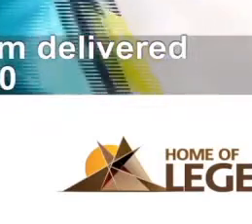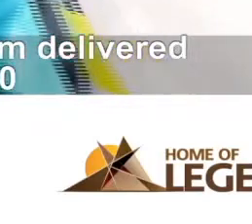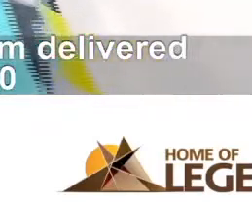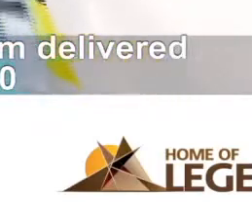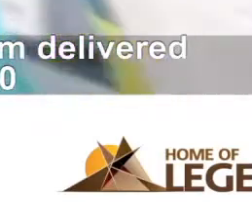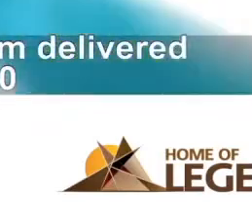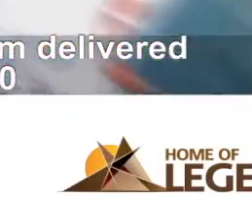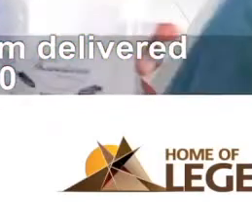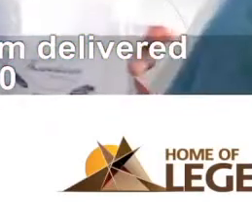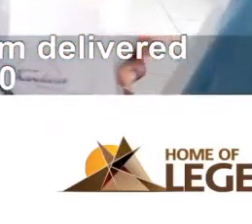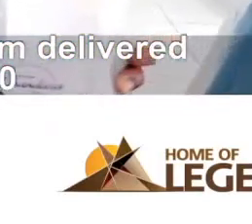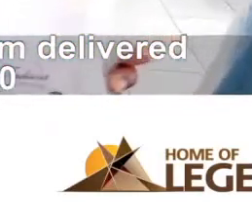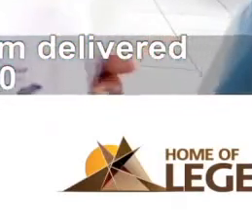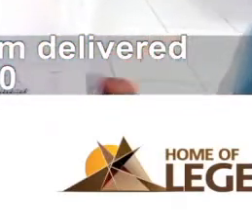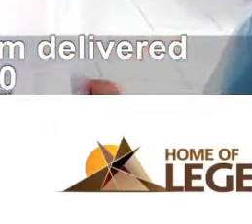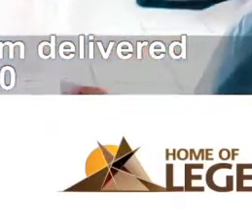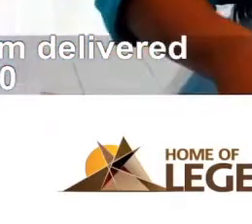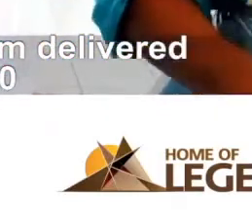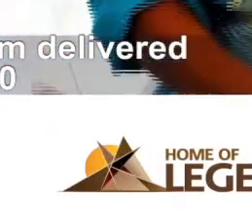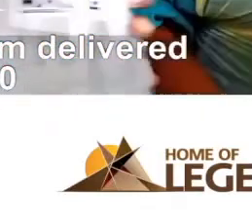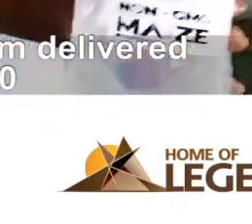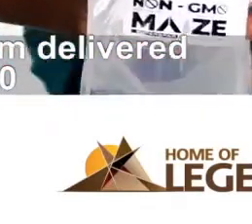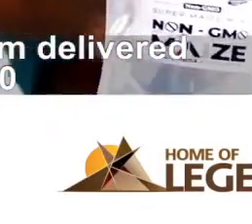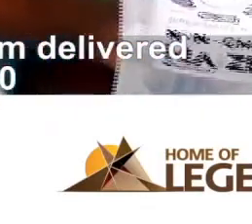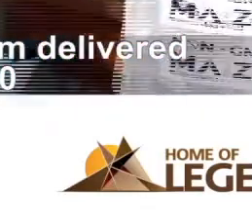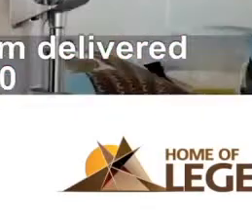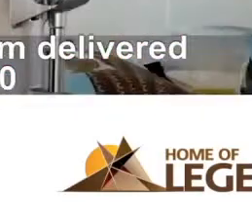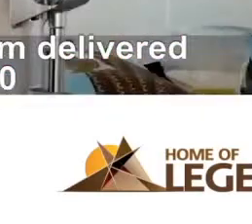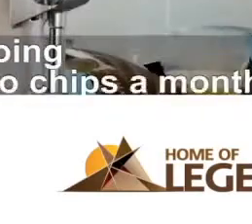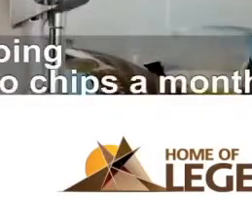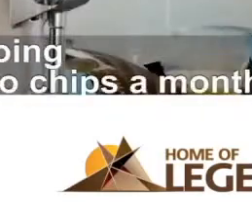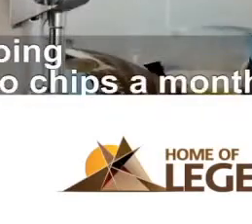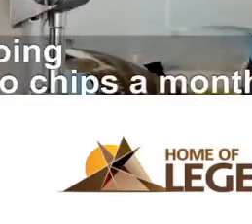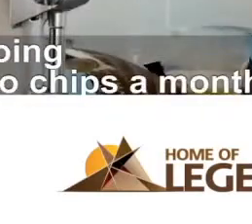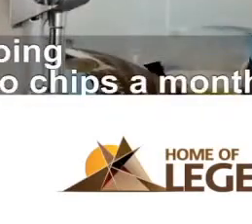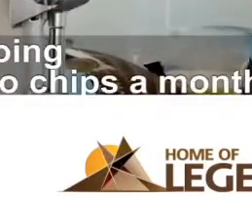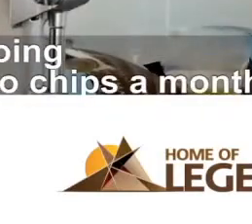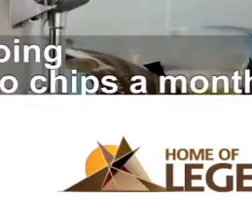for them, deliver it to them. And then they gave us an order for 20,